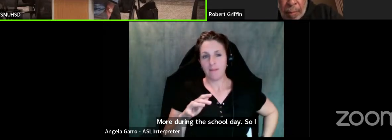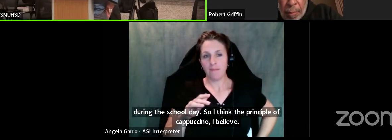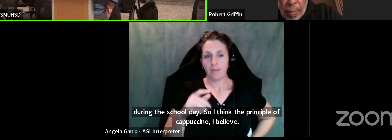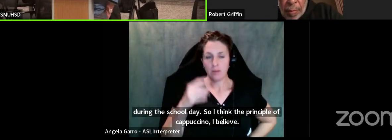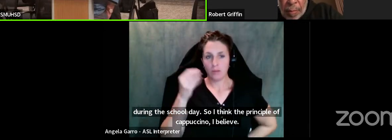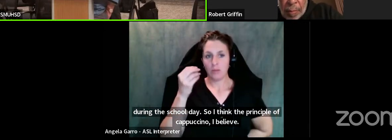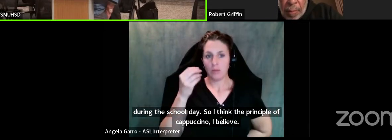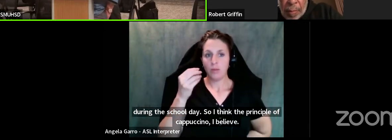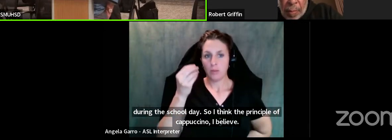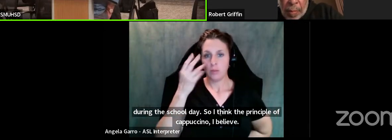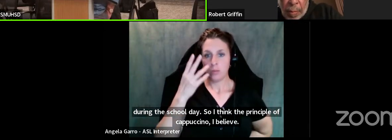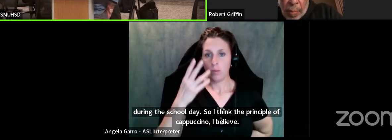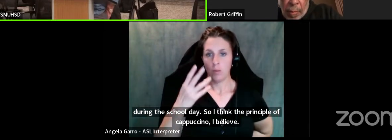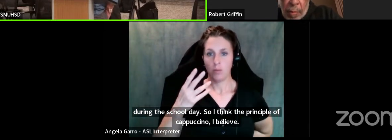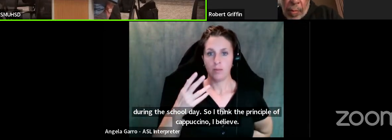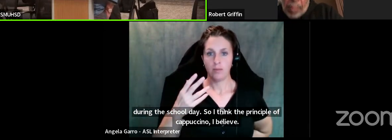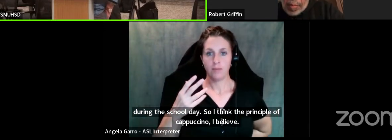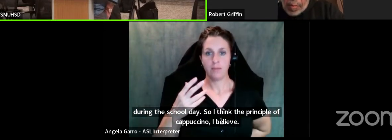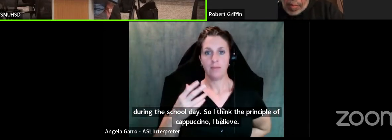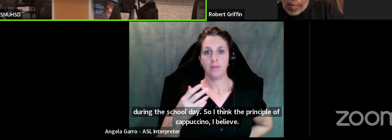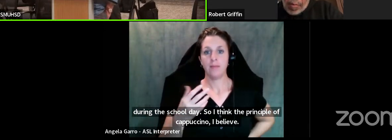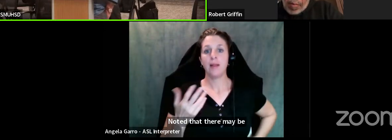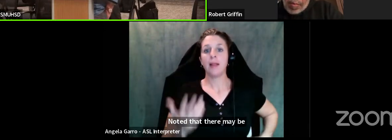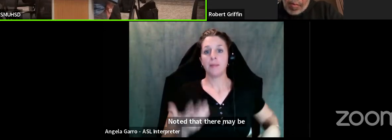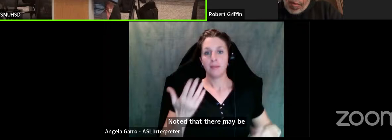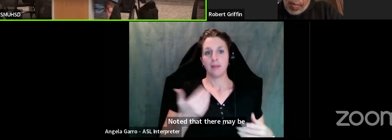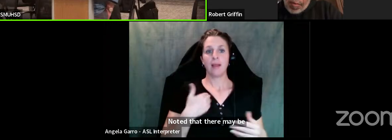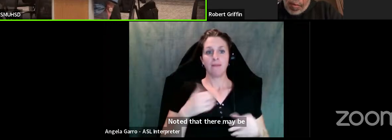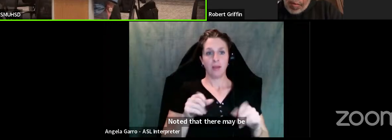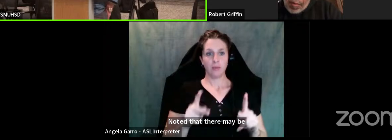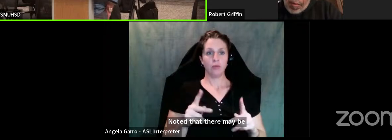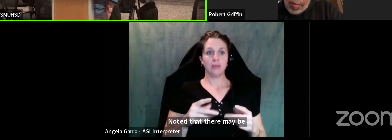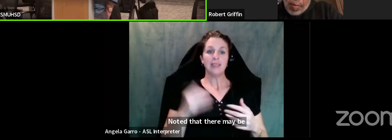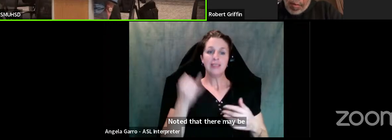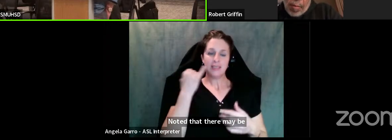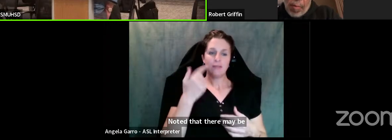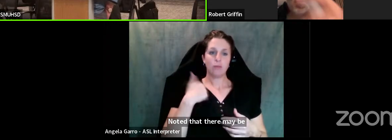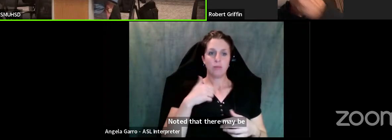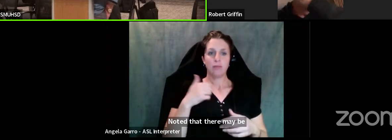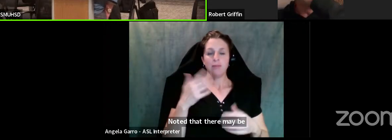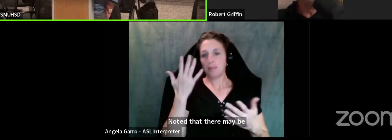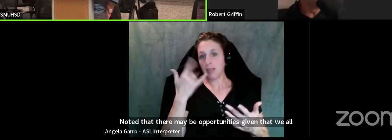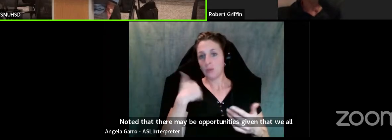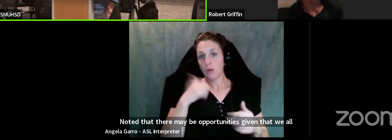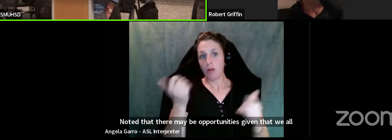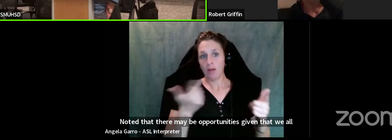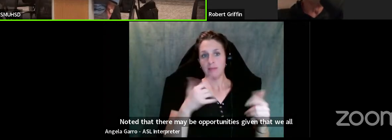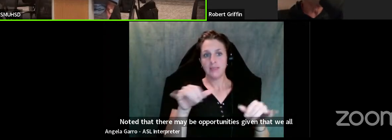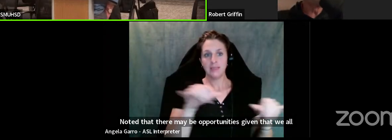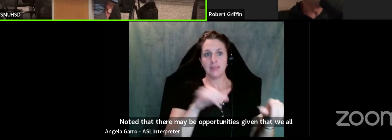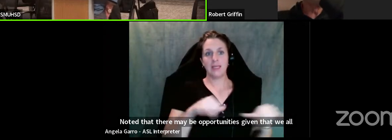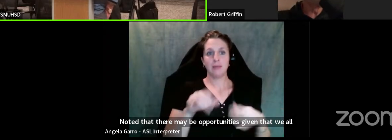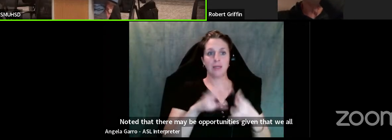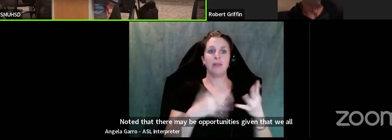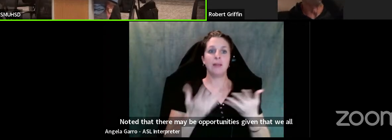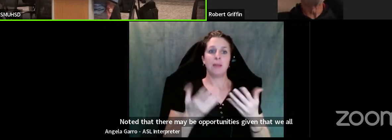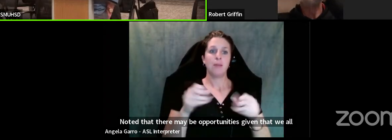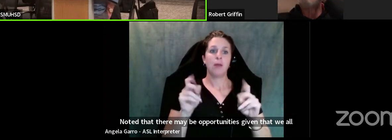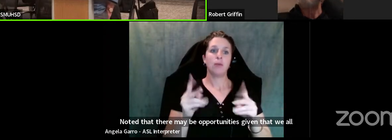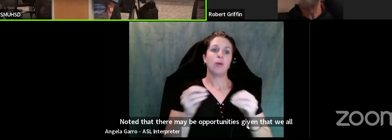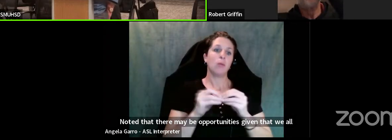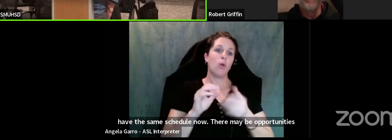noted that there may be opportunities, given that we all have the same schedule now, there may be opportunities for more collaboration